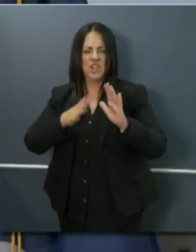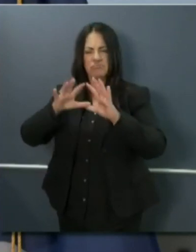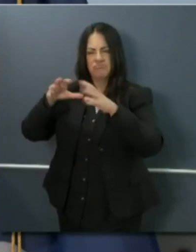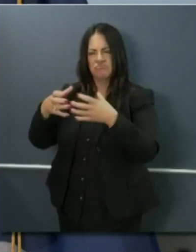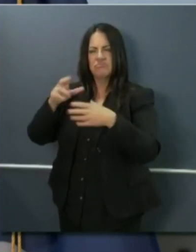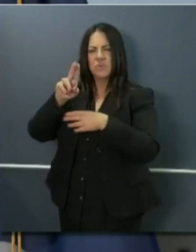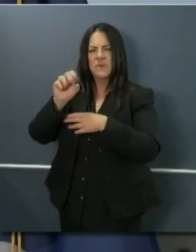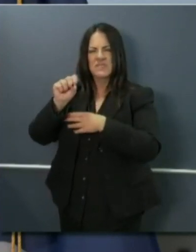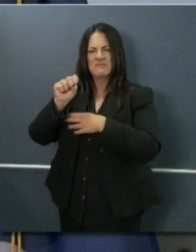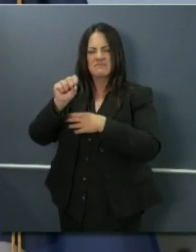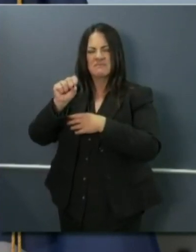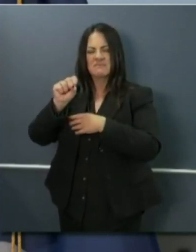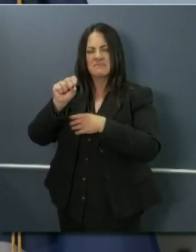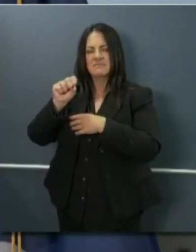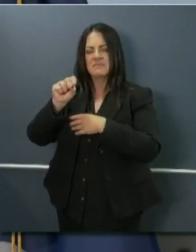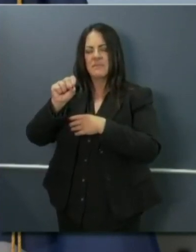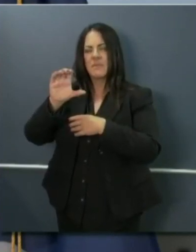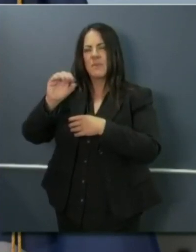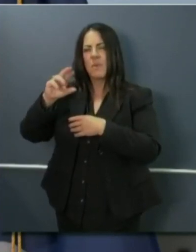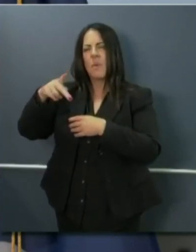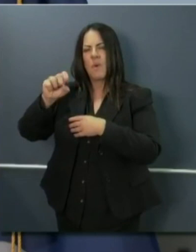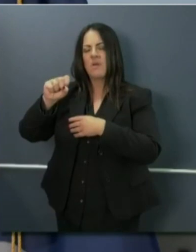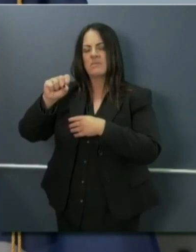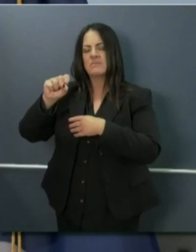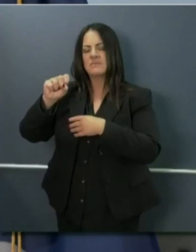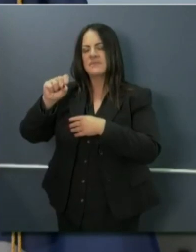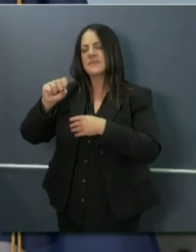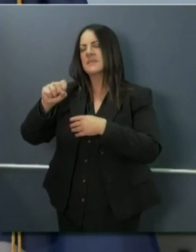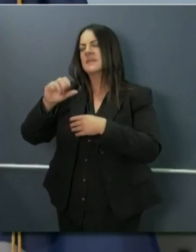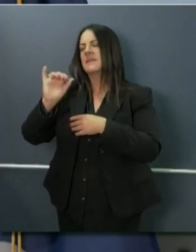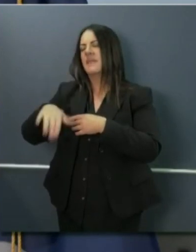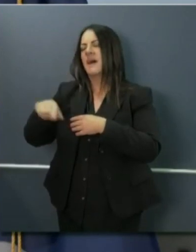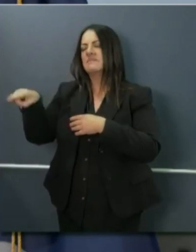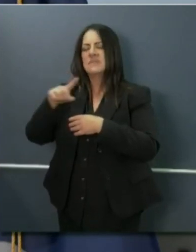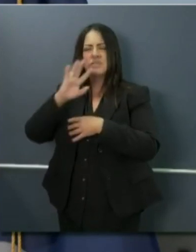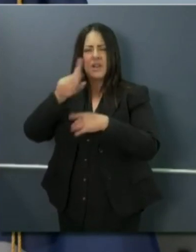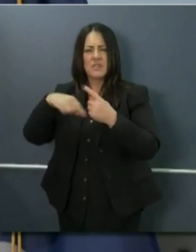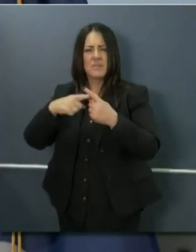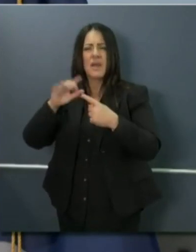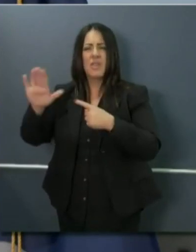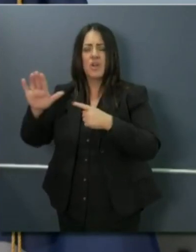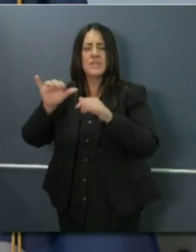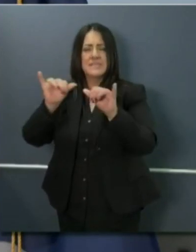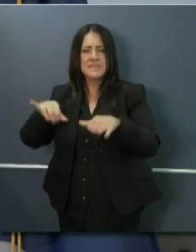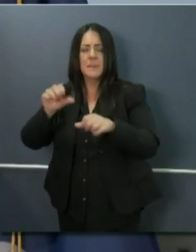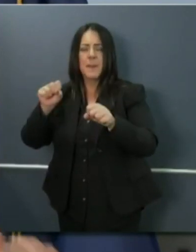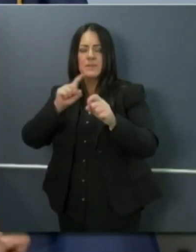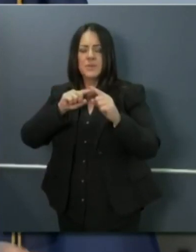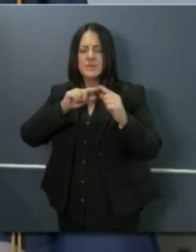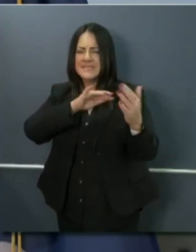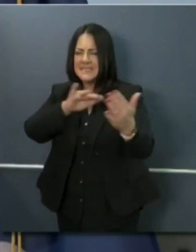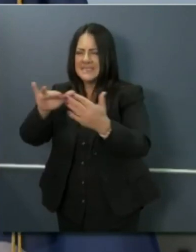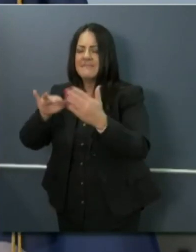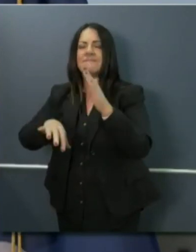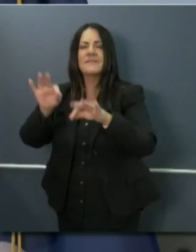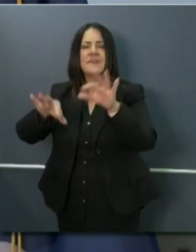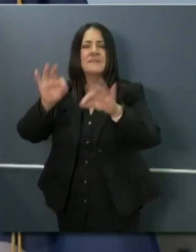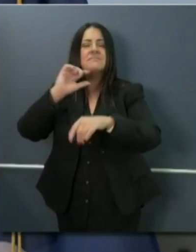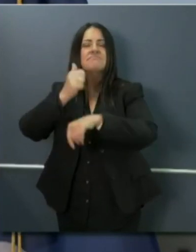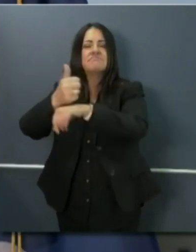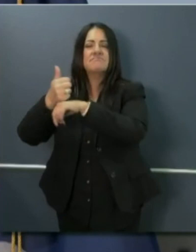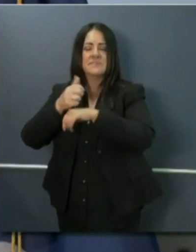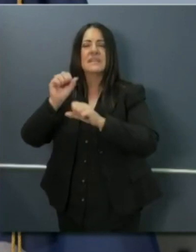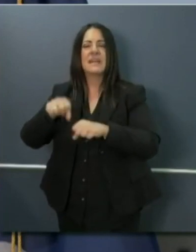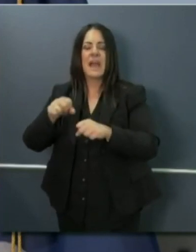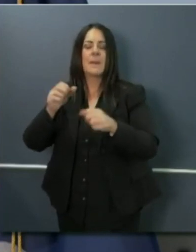strategy within and externally outside of that system, but all being coordinated through the folks here at the